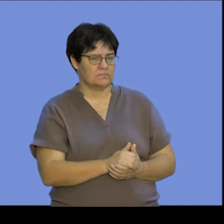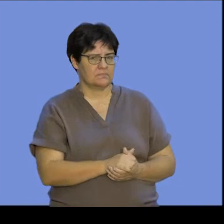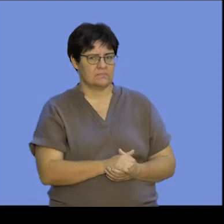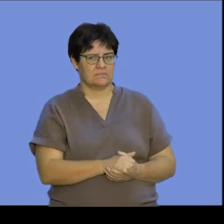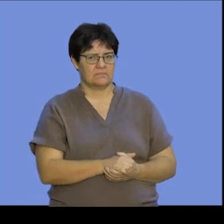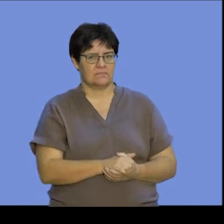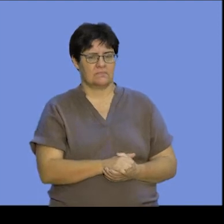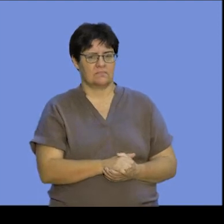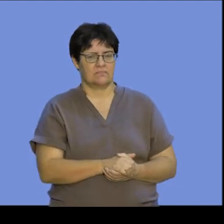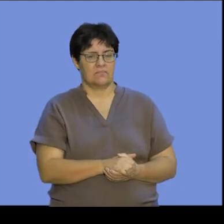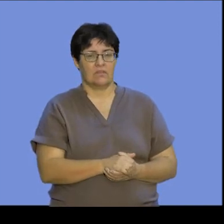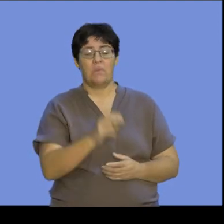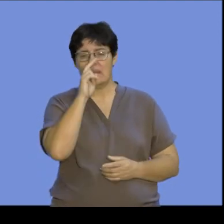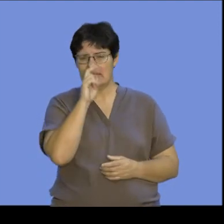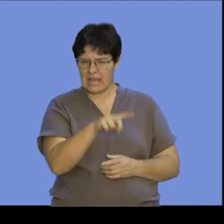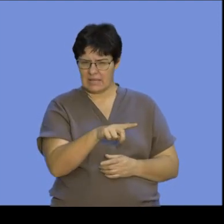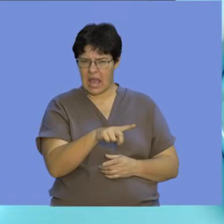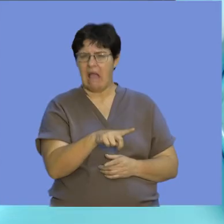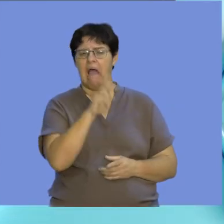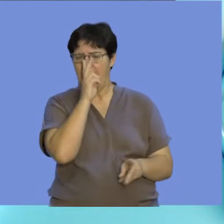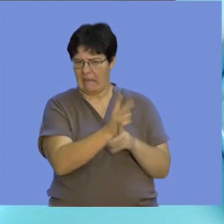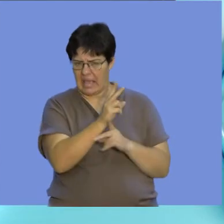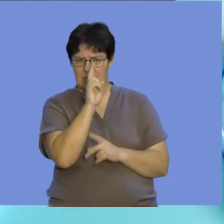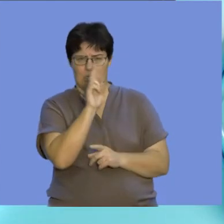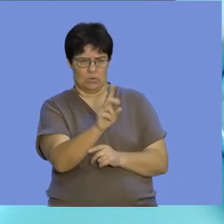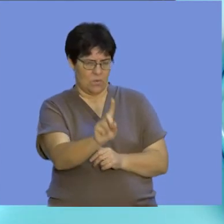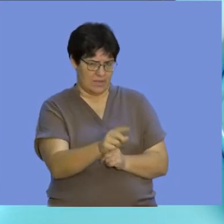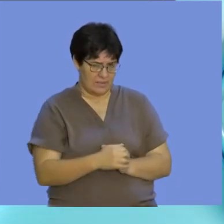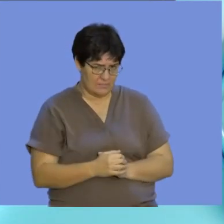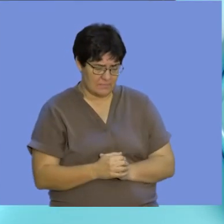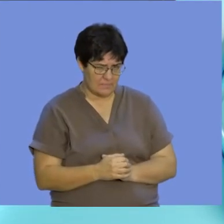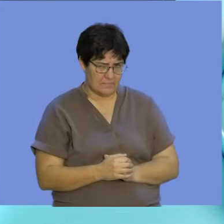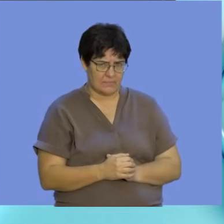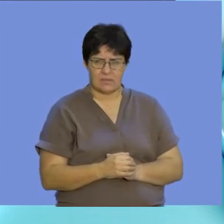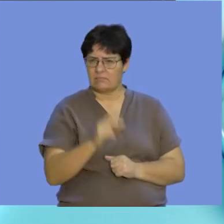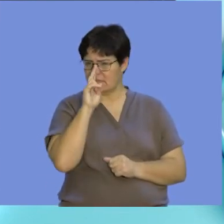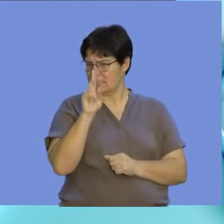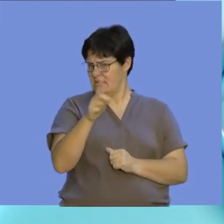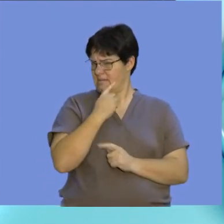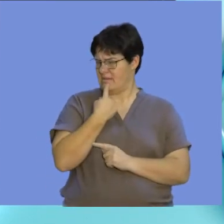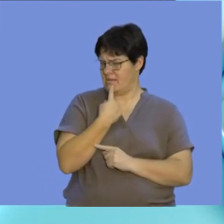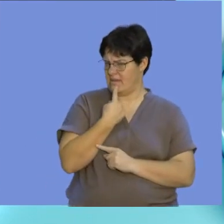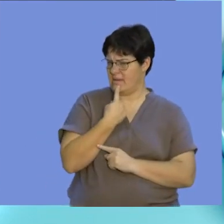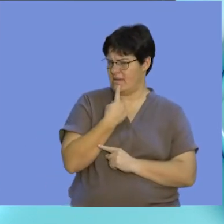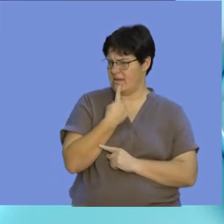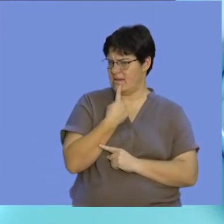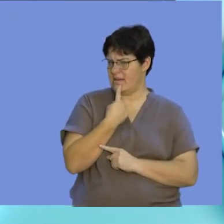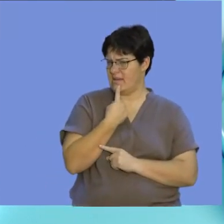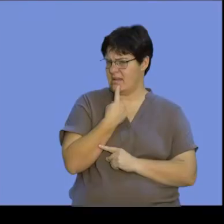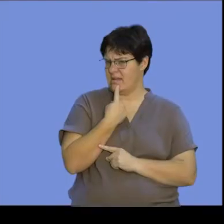we need to go look at some things again, because when I look at this, I go, first of all, now I'm going to